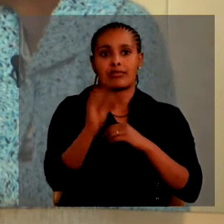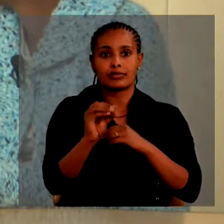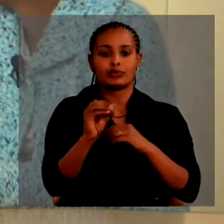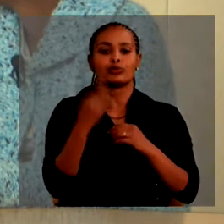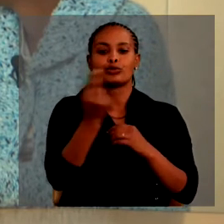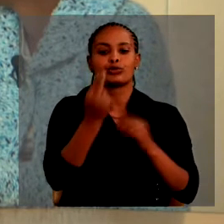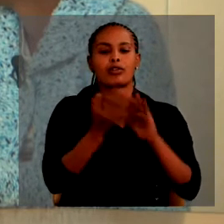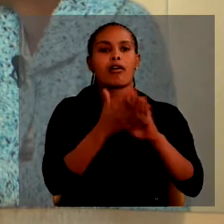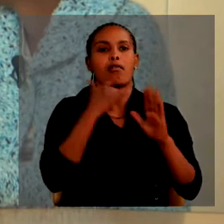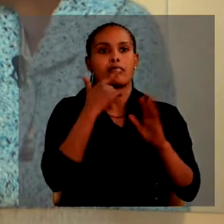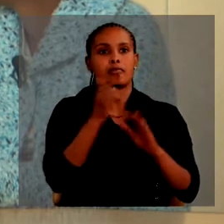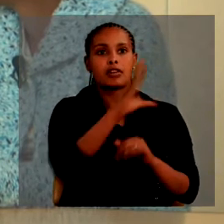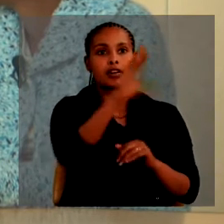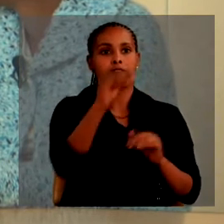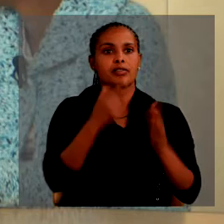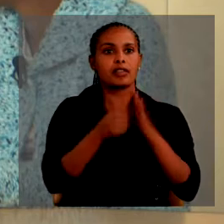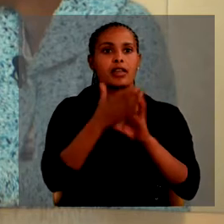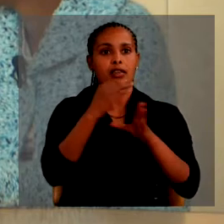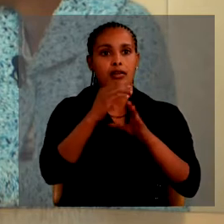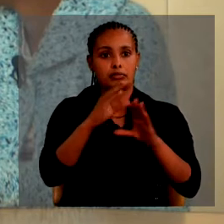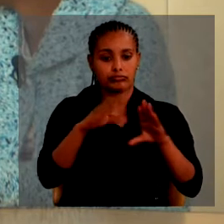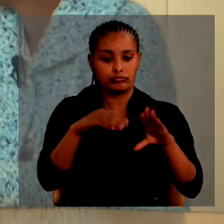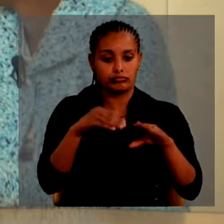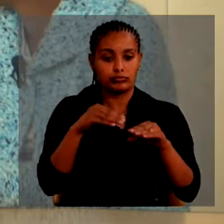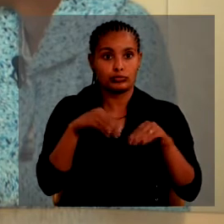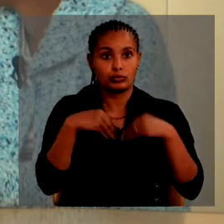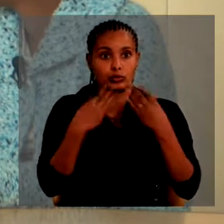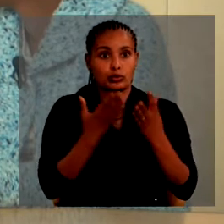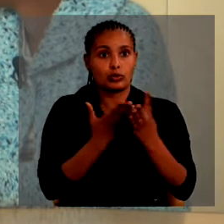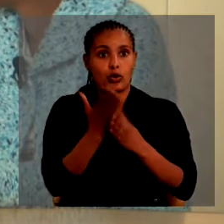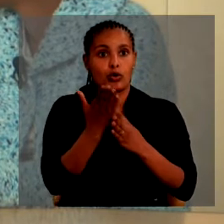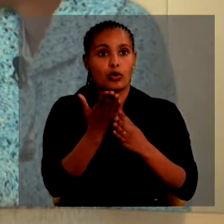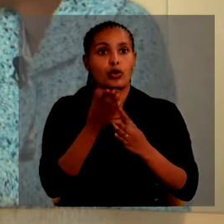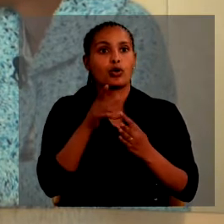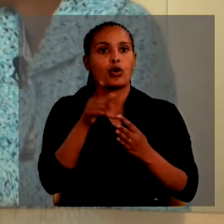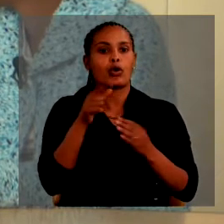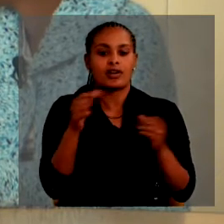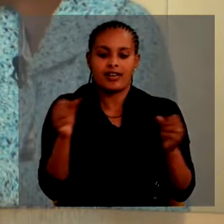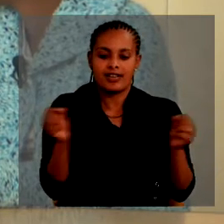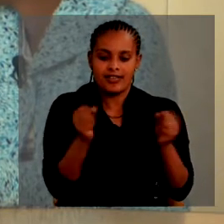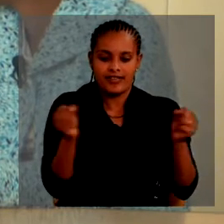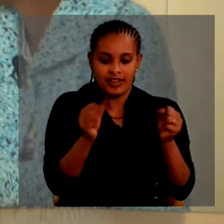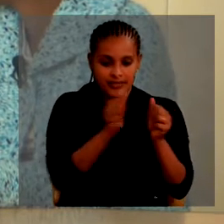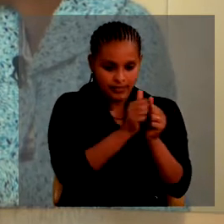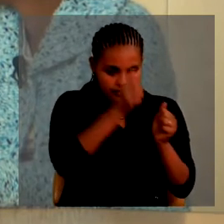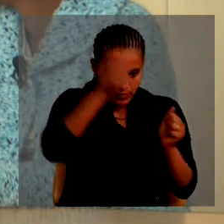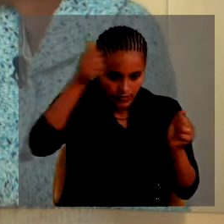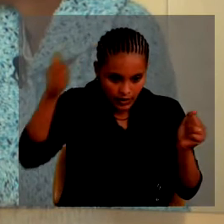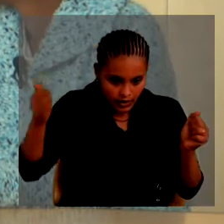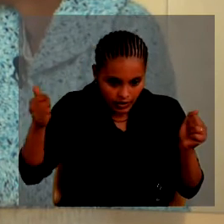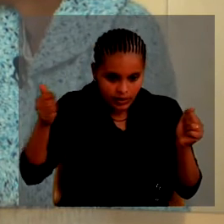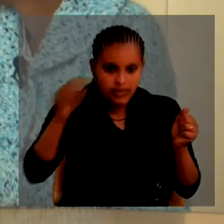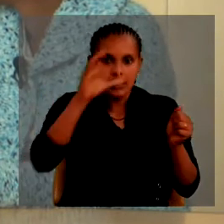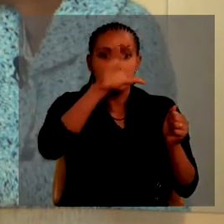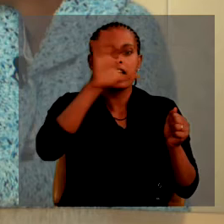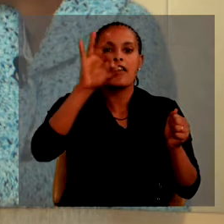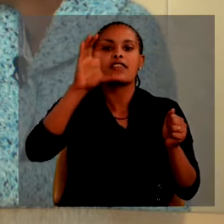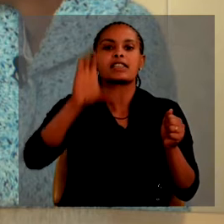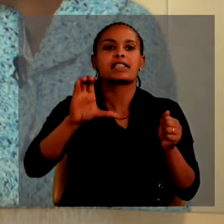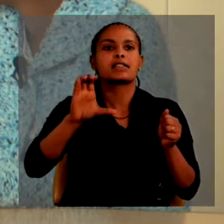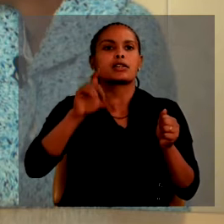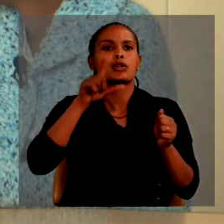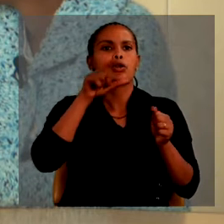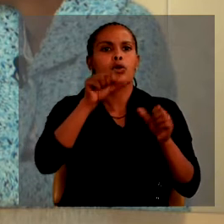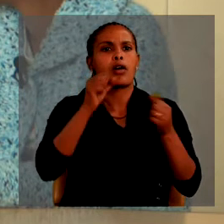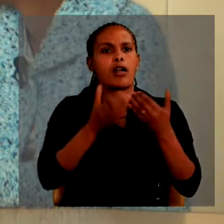use. If they tell you to throw out your refrigerator, which works on CFC, you